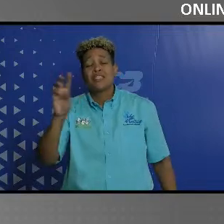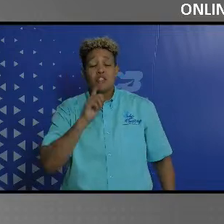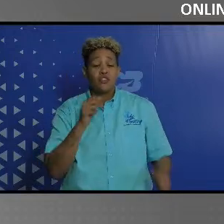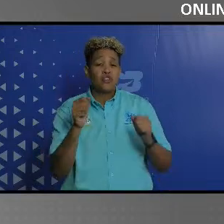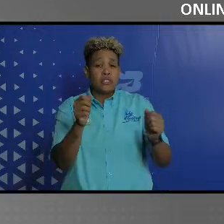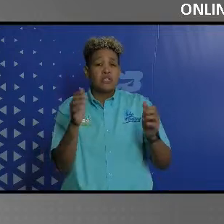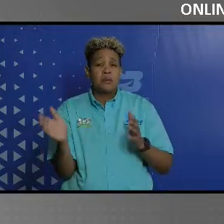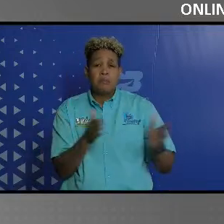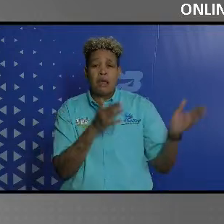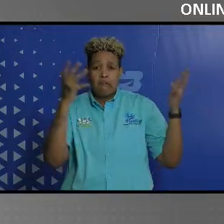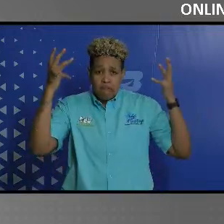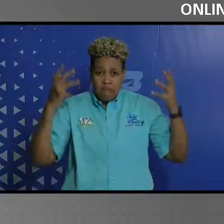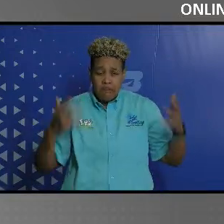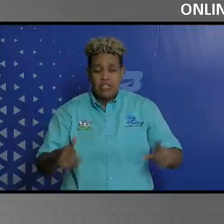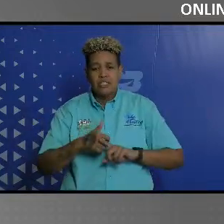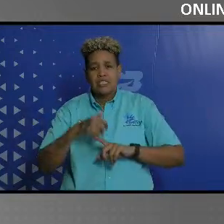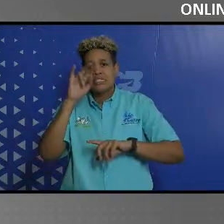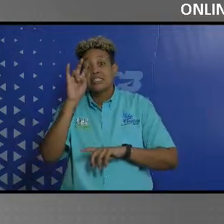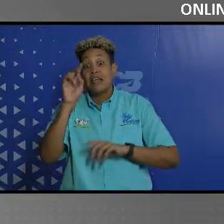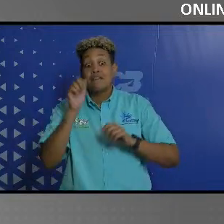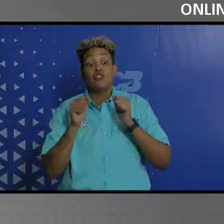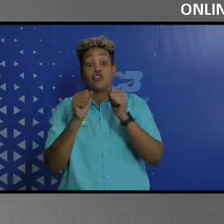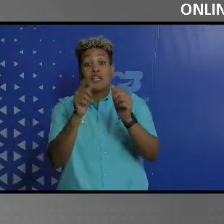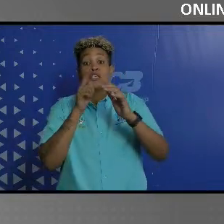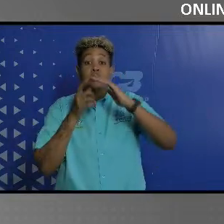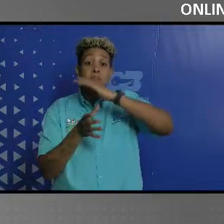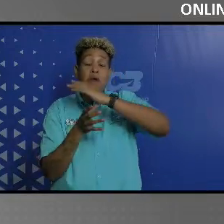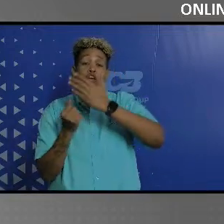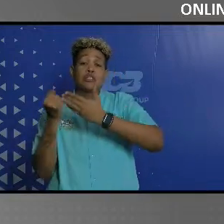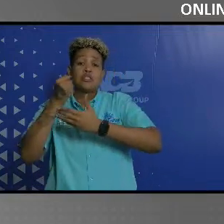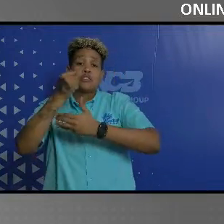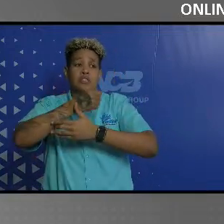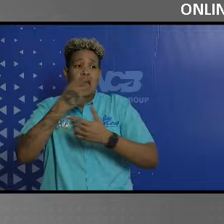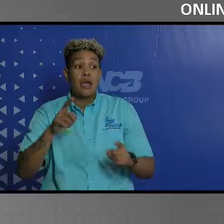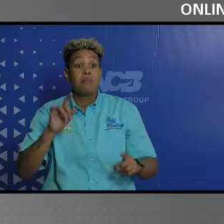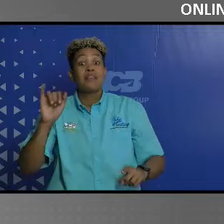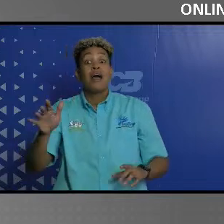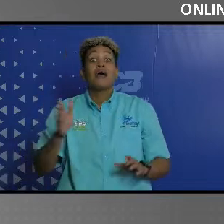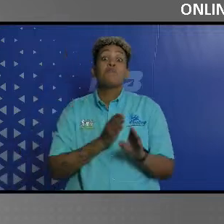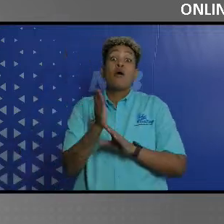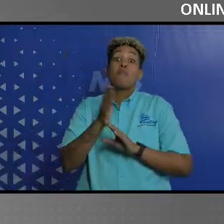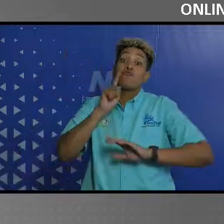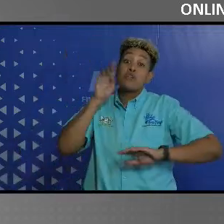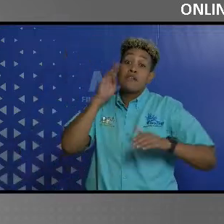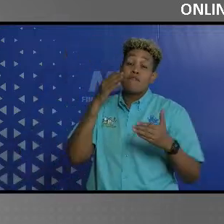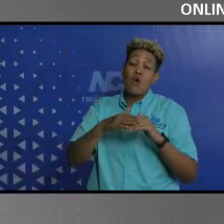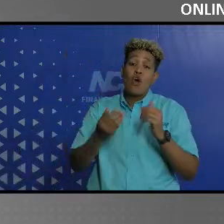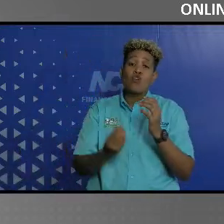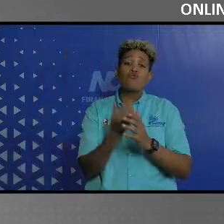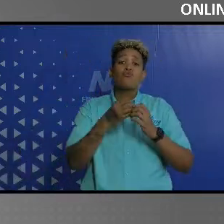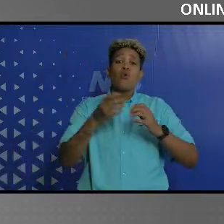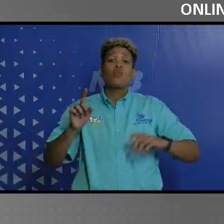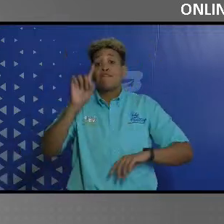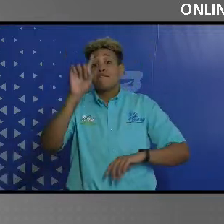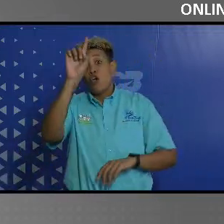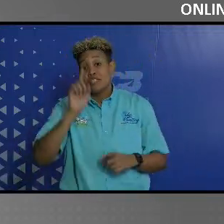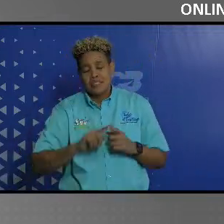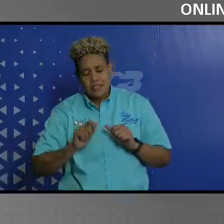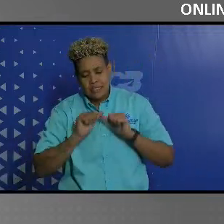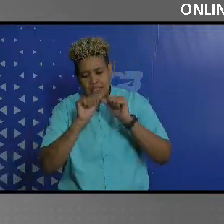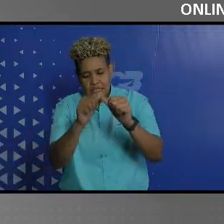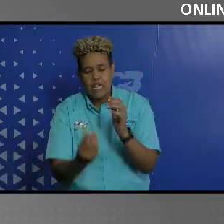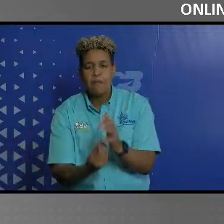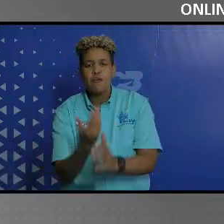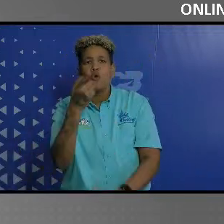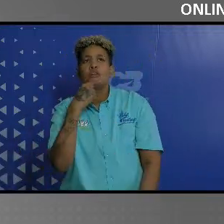plan, 7 strategic priorities. That primarily focused on growth being the first, sustainable